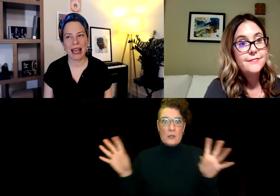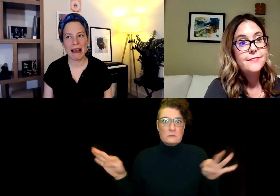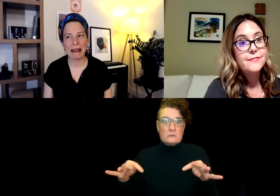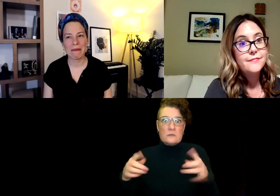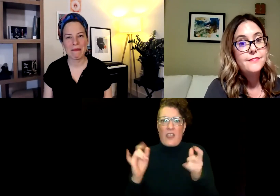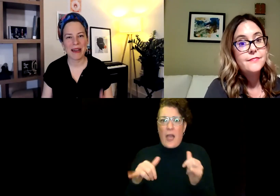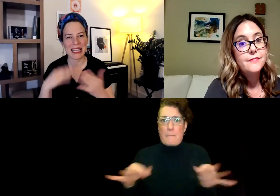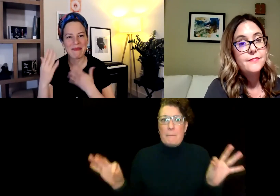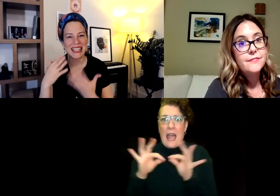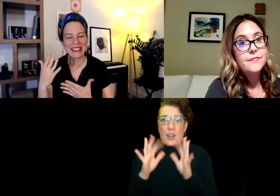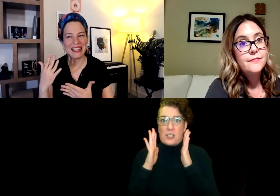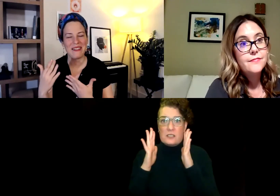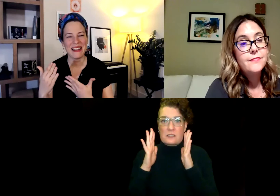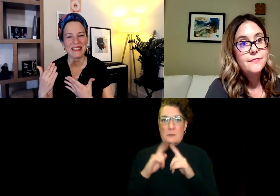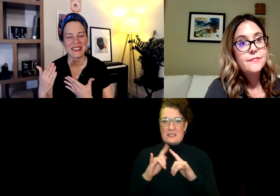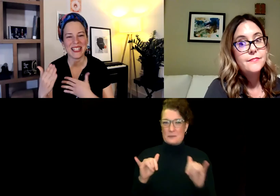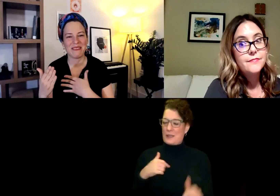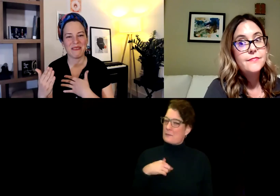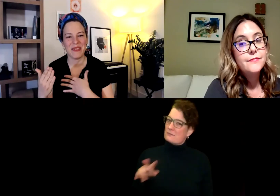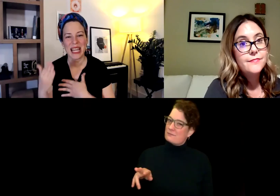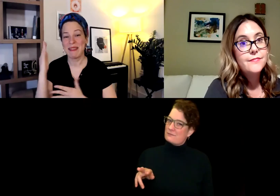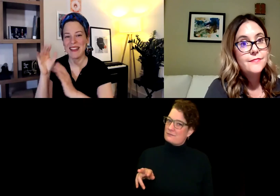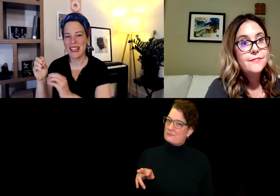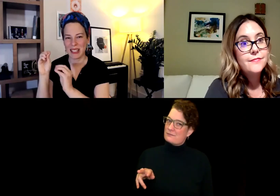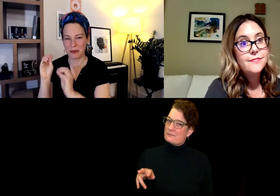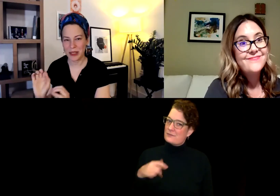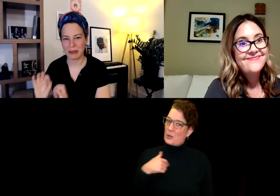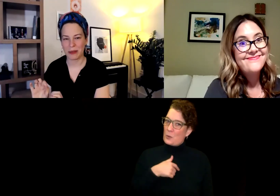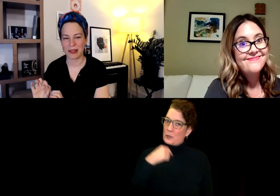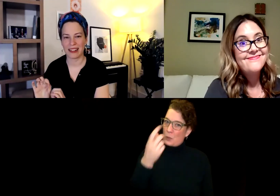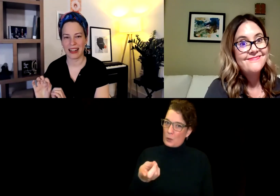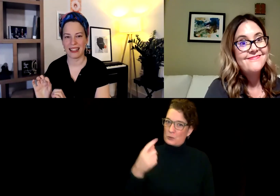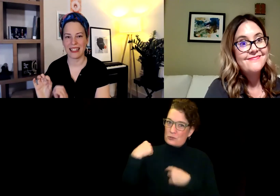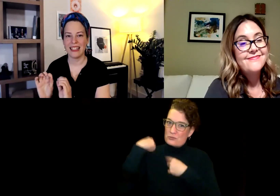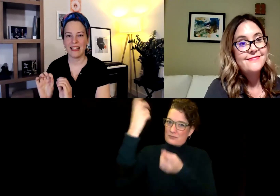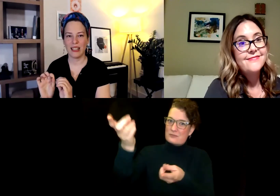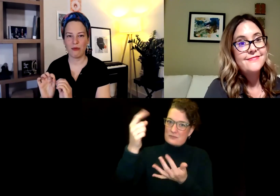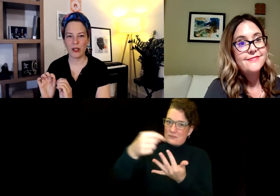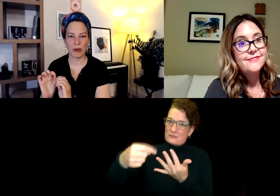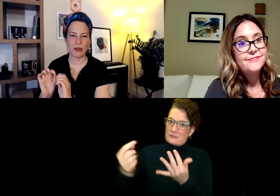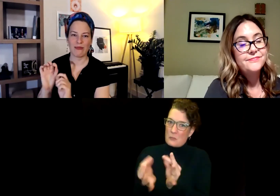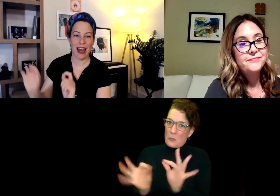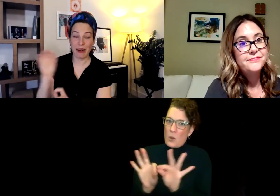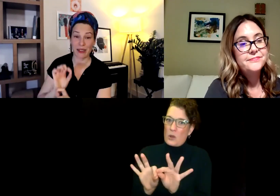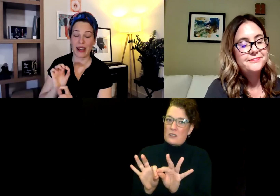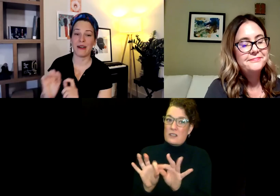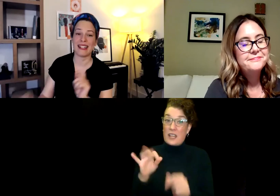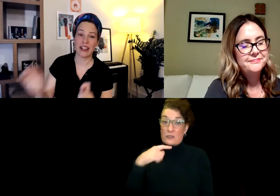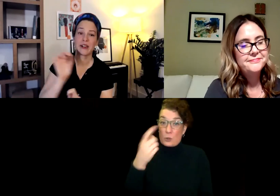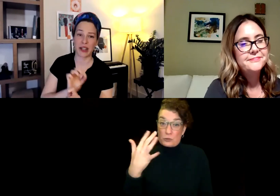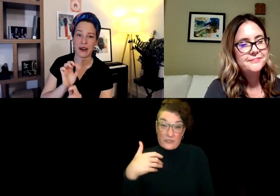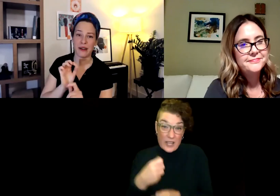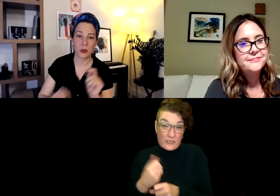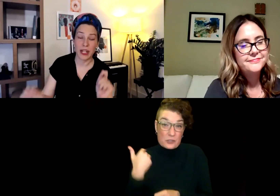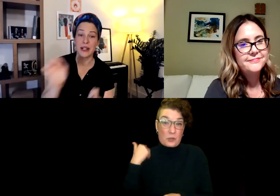same time, I keep thinking like, well, if we kept telling you this is really important, and if we told you this 5 years ago and 10